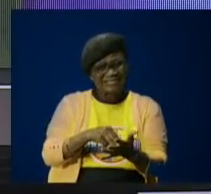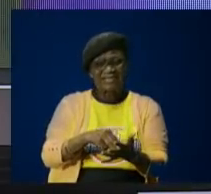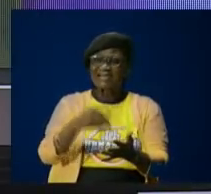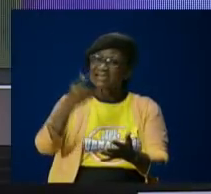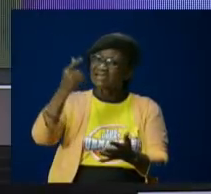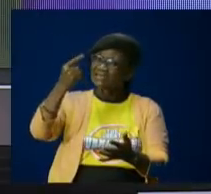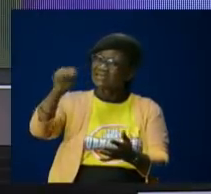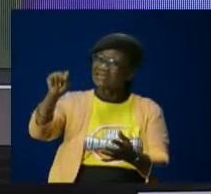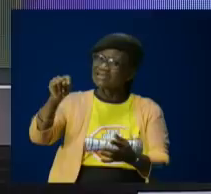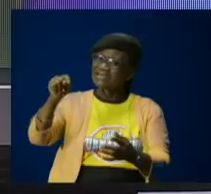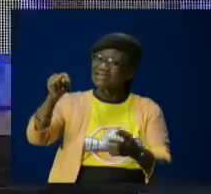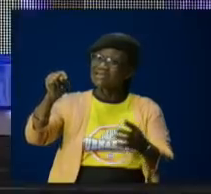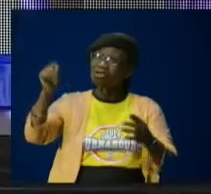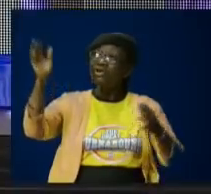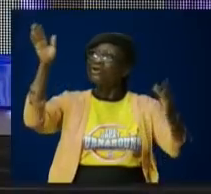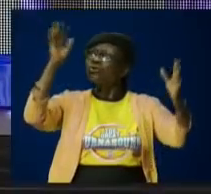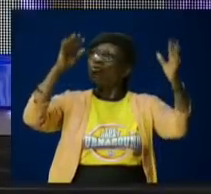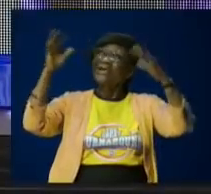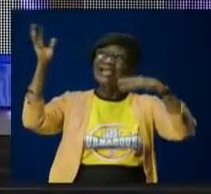contrary.